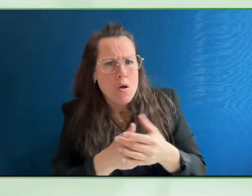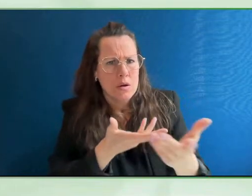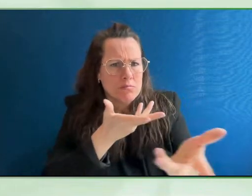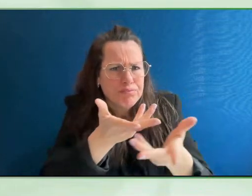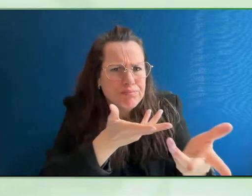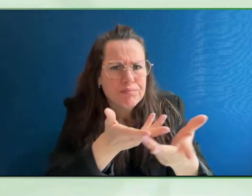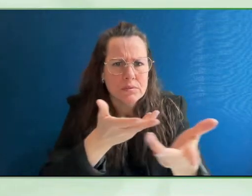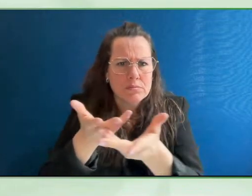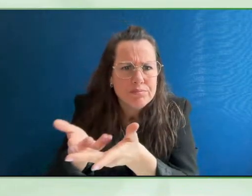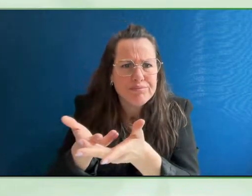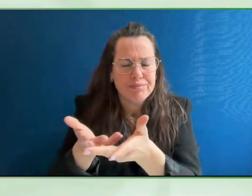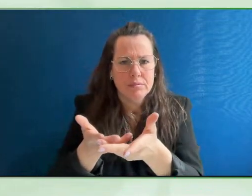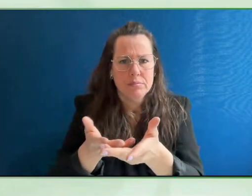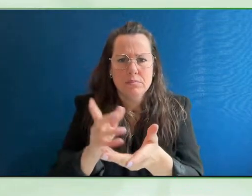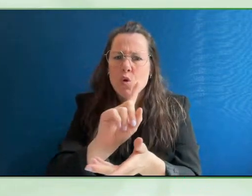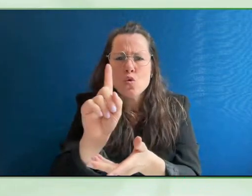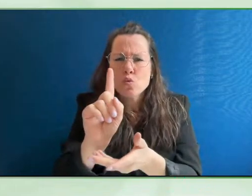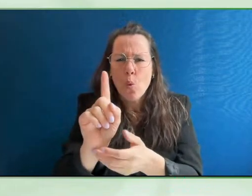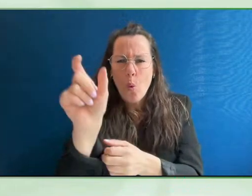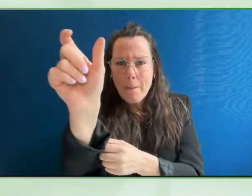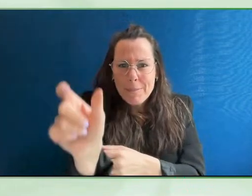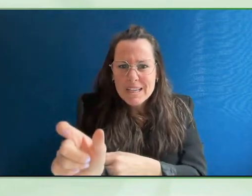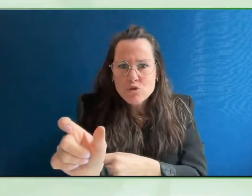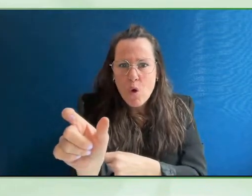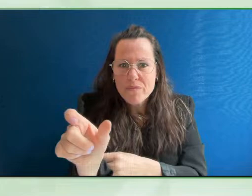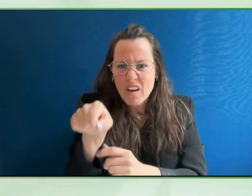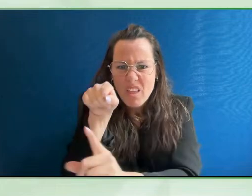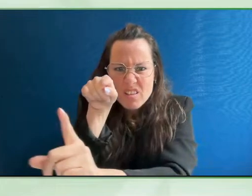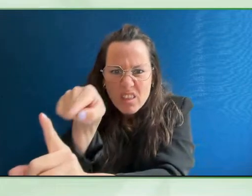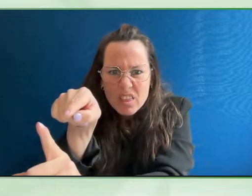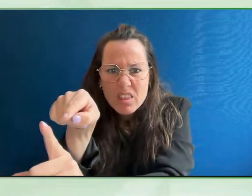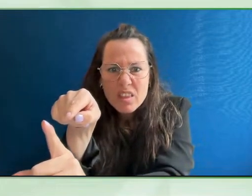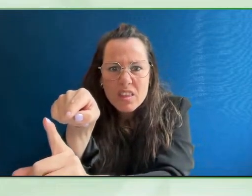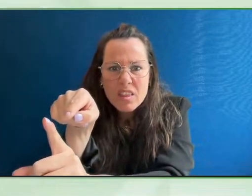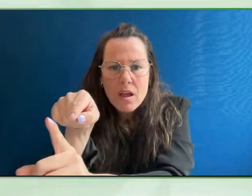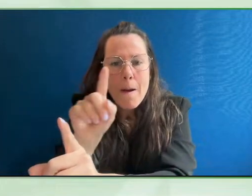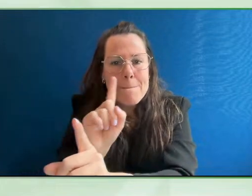so please visit ReelAbilities.org and